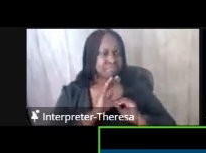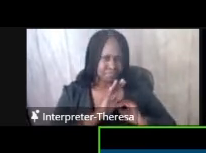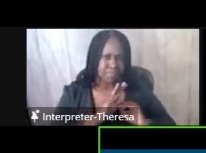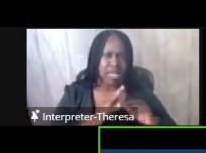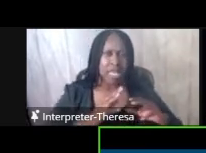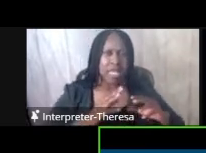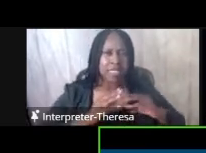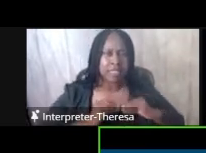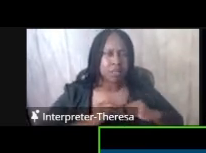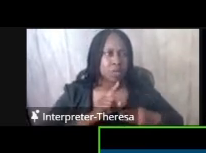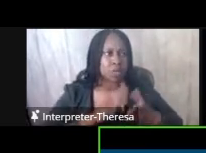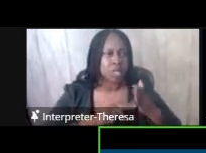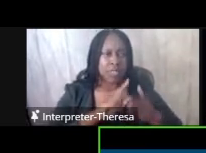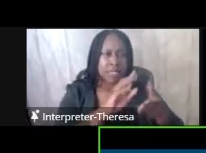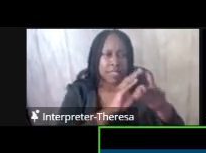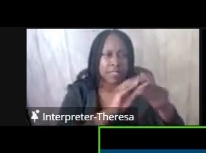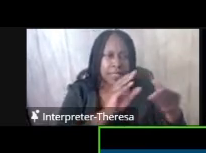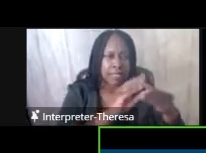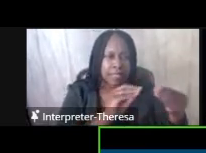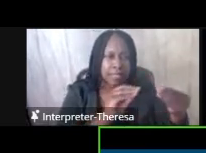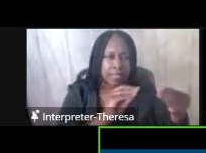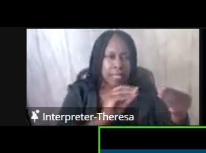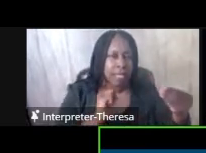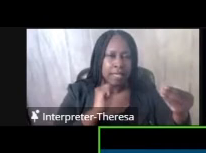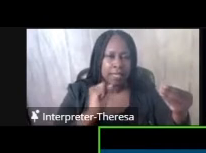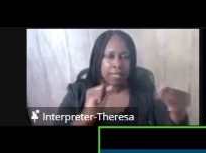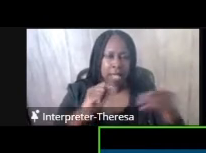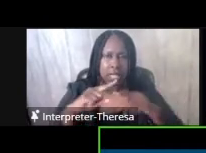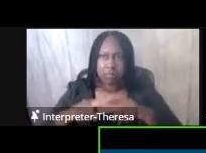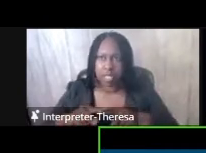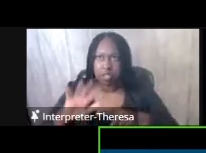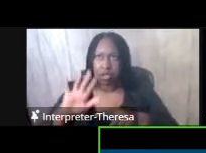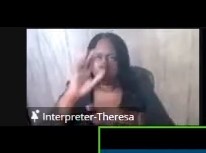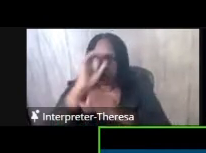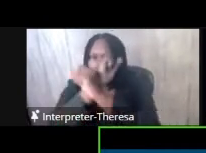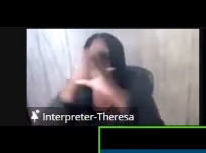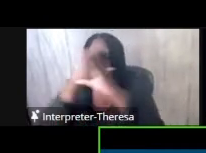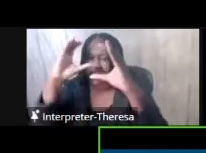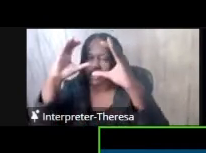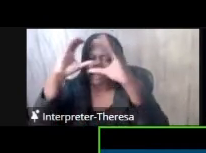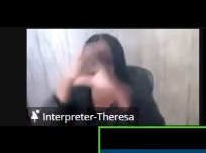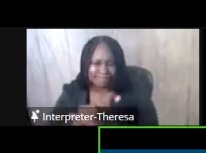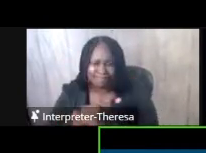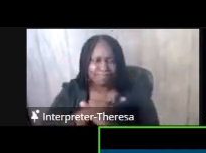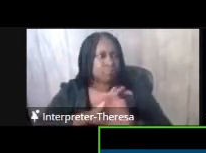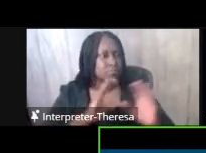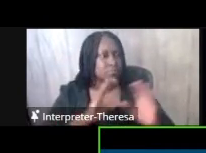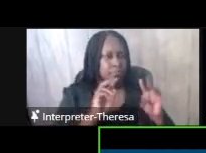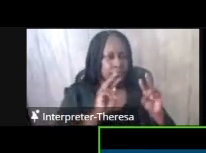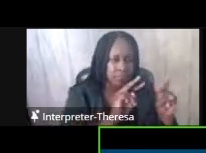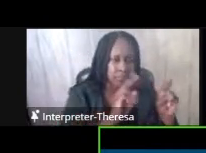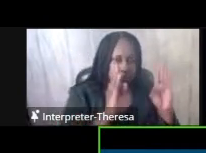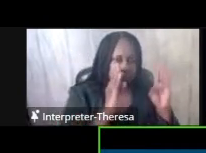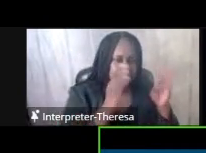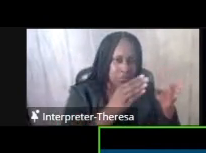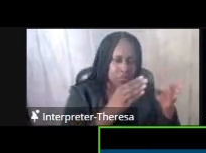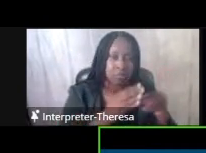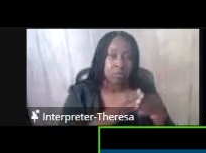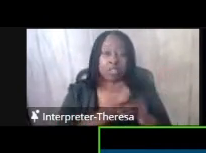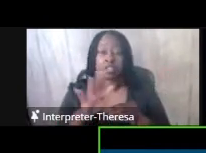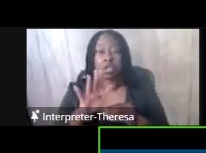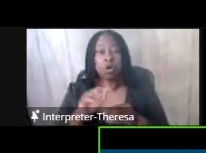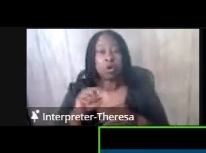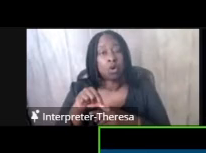as we're finalizing these profiles, the goal is to make sure that we stay as close to what is described in those quotes as